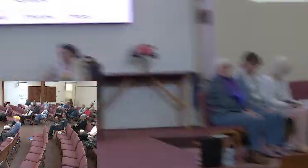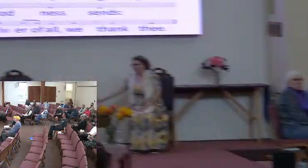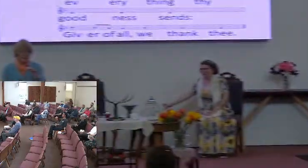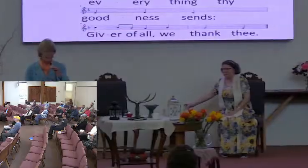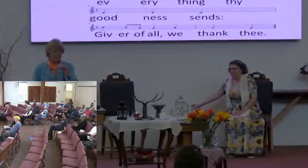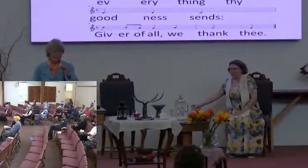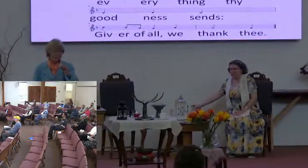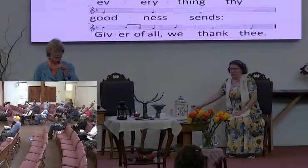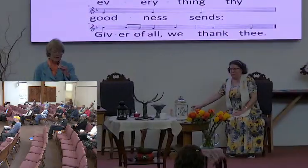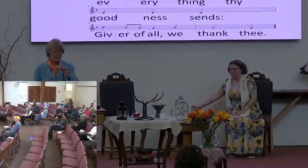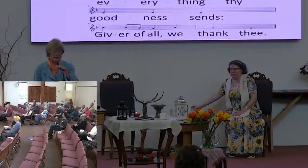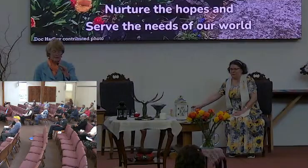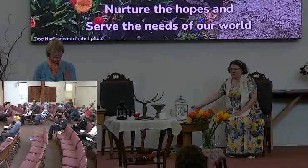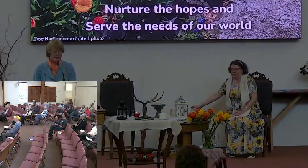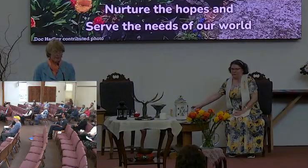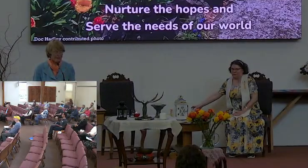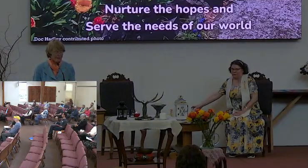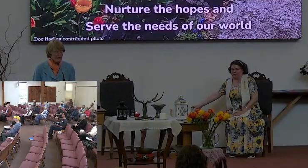1923,